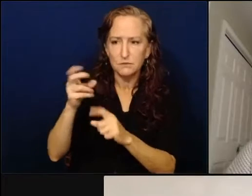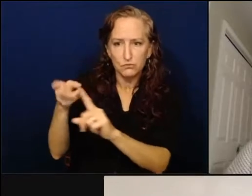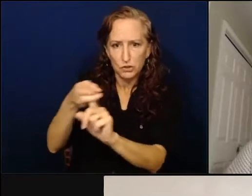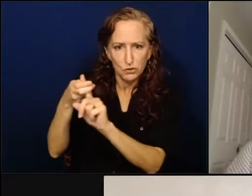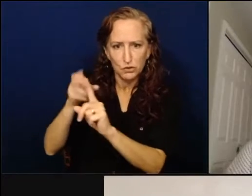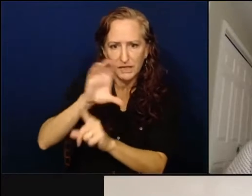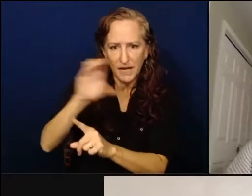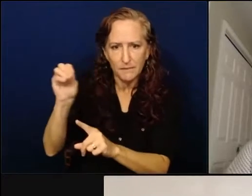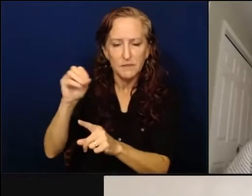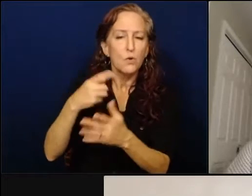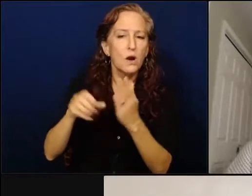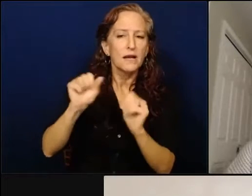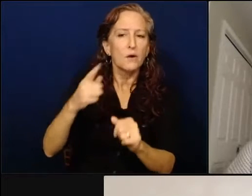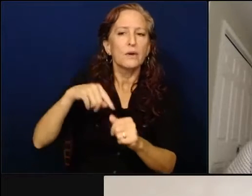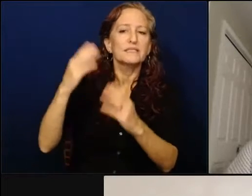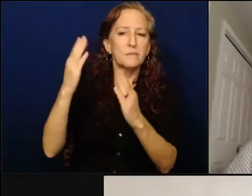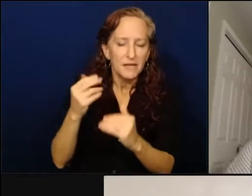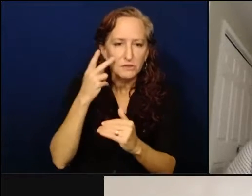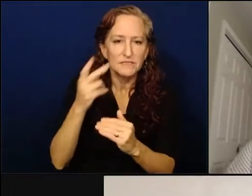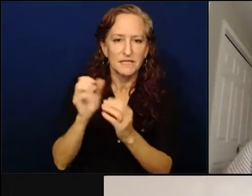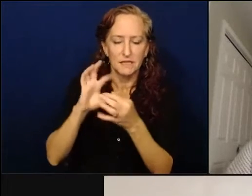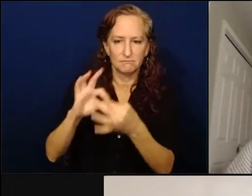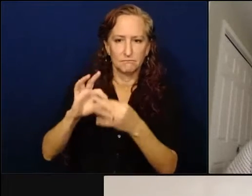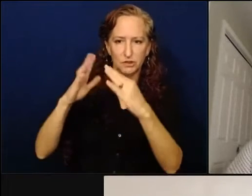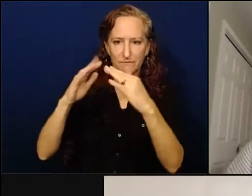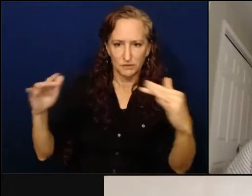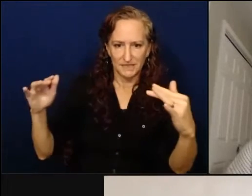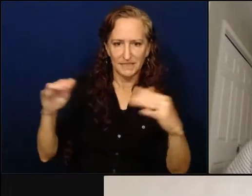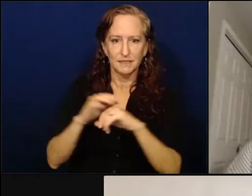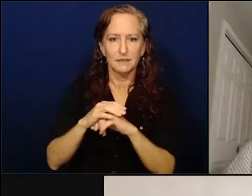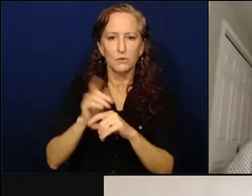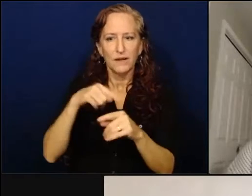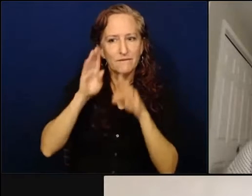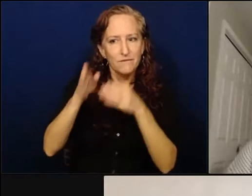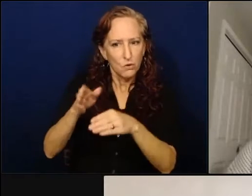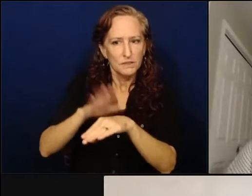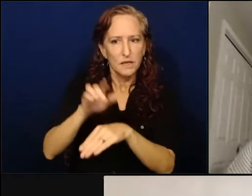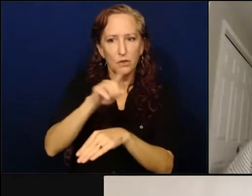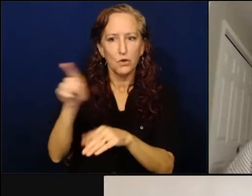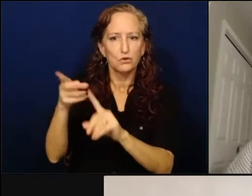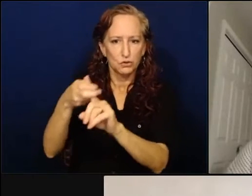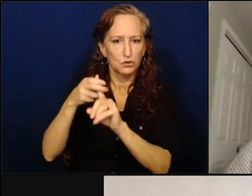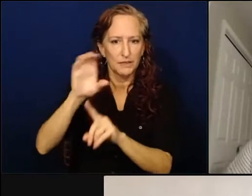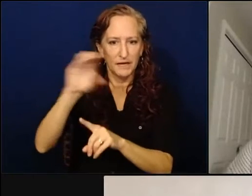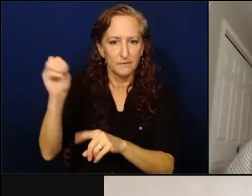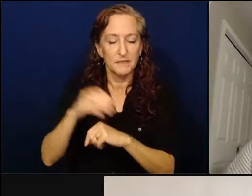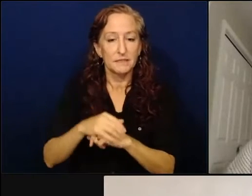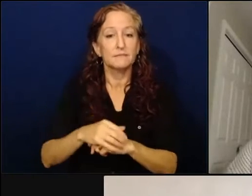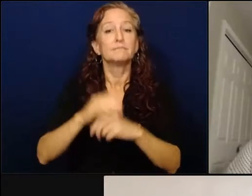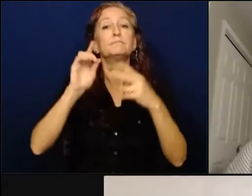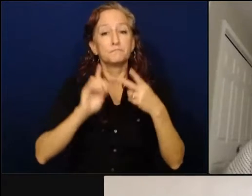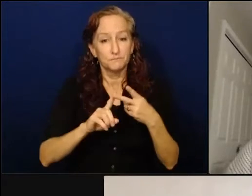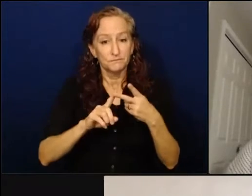what can we expect to see in terms of diversity of candidates? So that's been a big focus for us. Two is, managing and being a